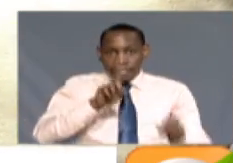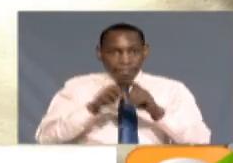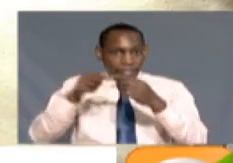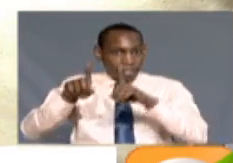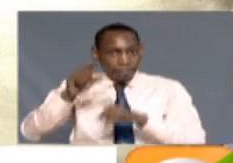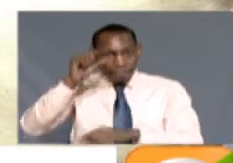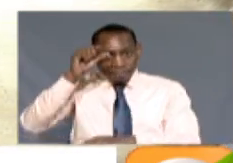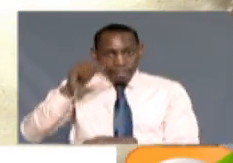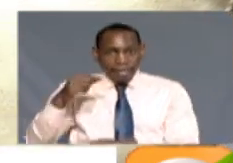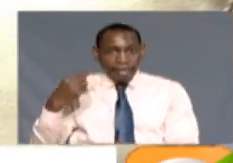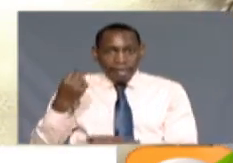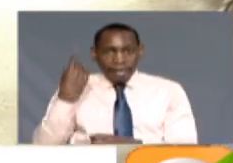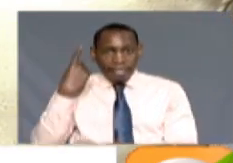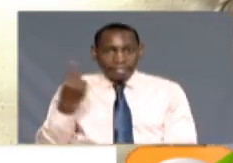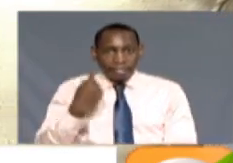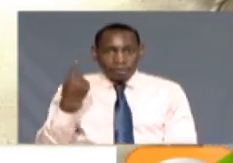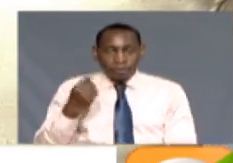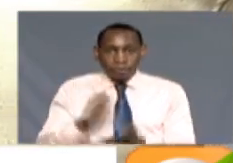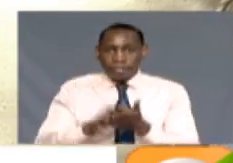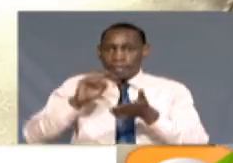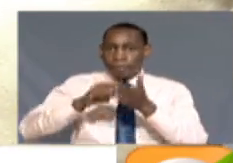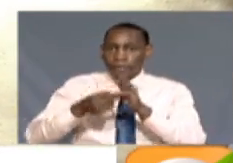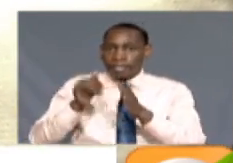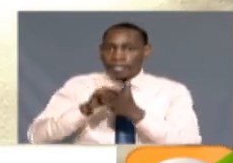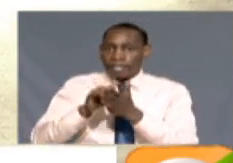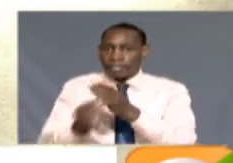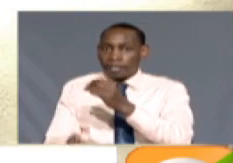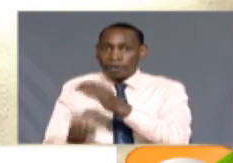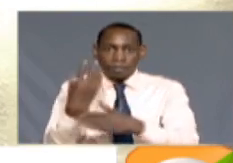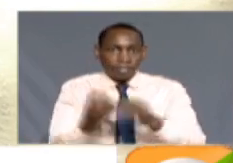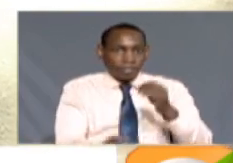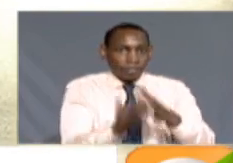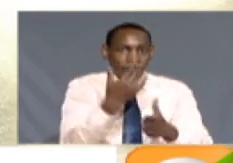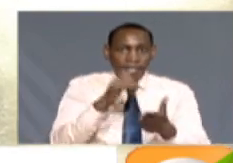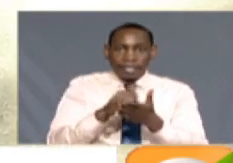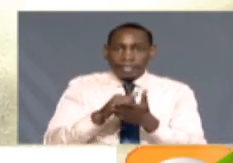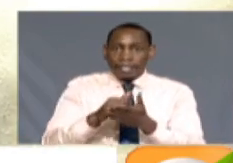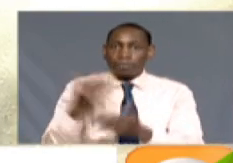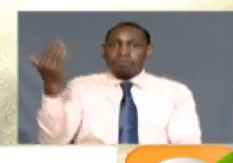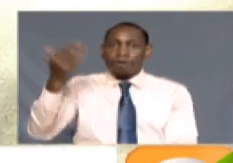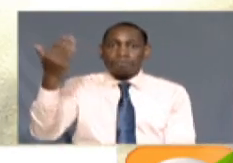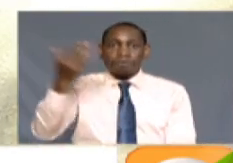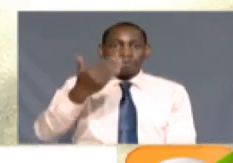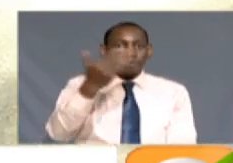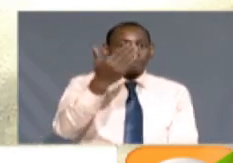understand them with all those projects that are to be put in place, is you to articulate.